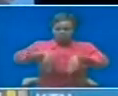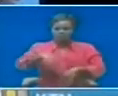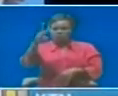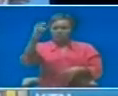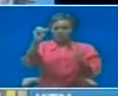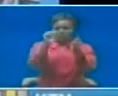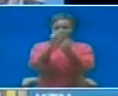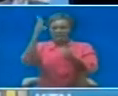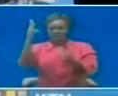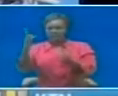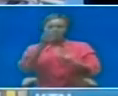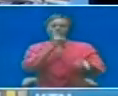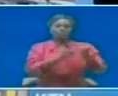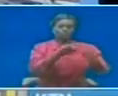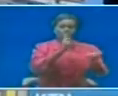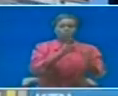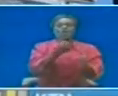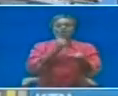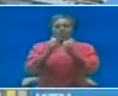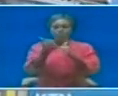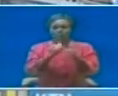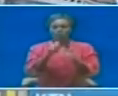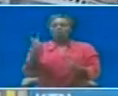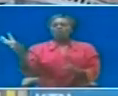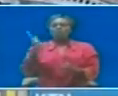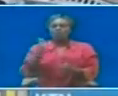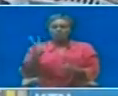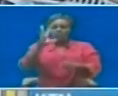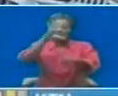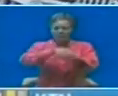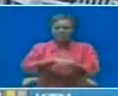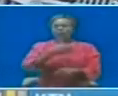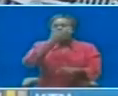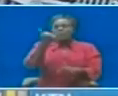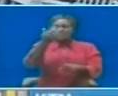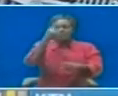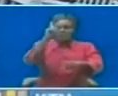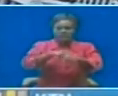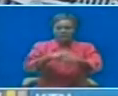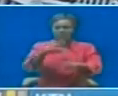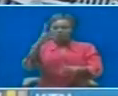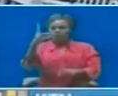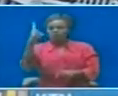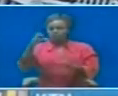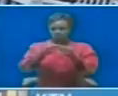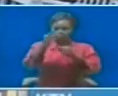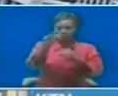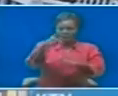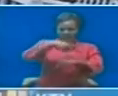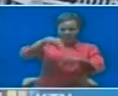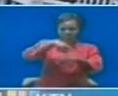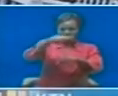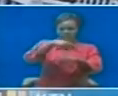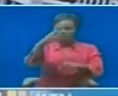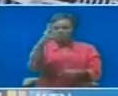2013 Berlin Marathon. Wilson Kipsang held on to take the all-time best time in 42 kilometers to 2 hours, 3 minutes